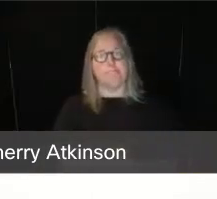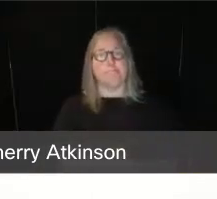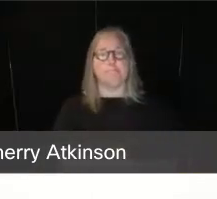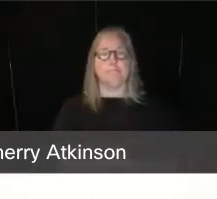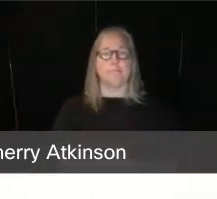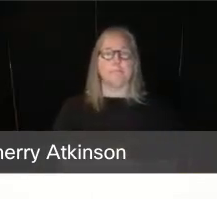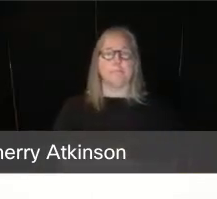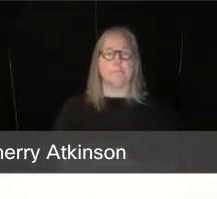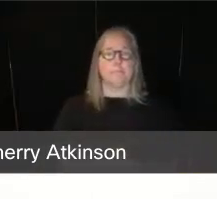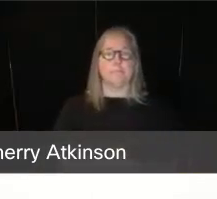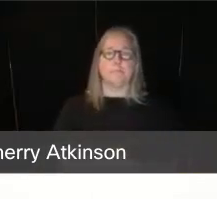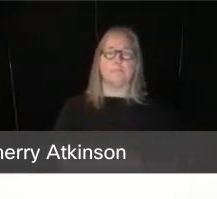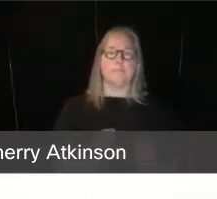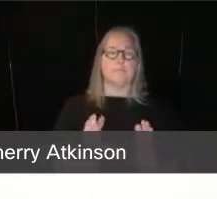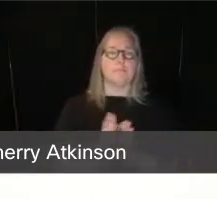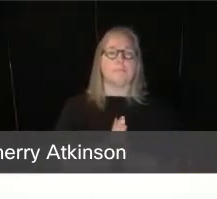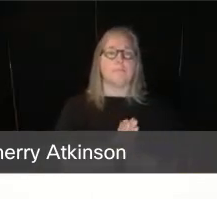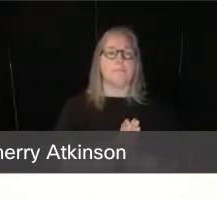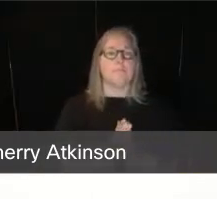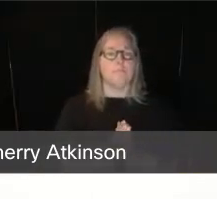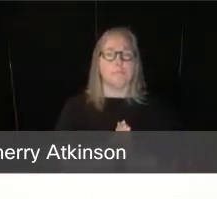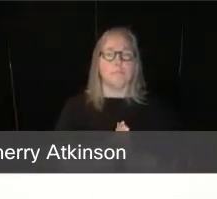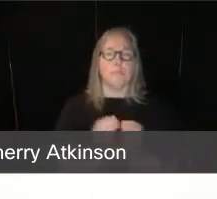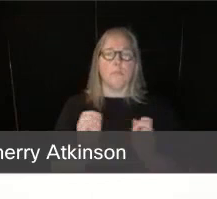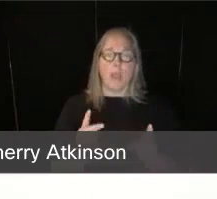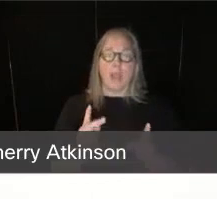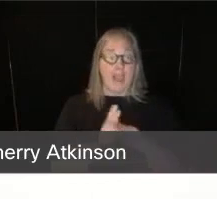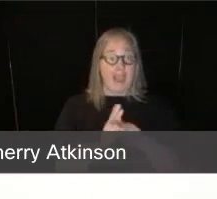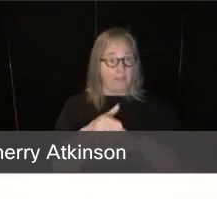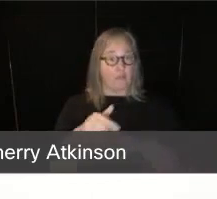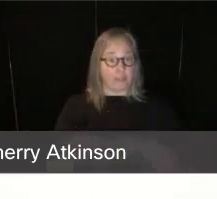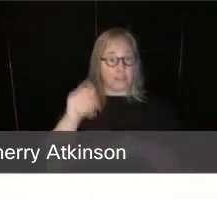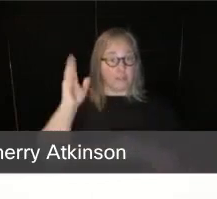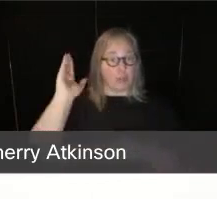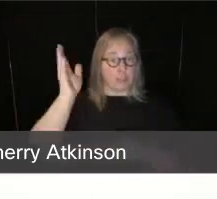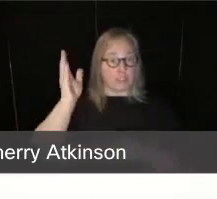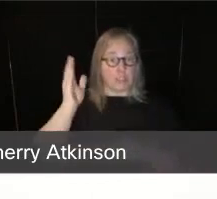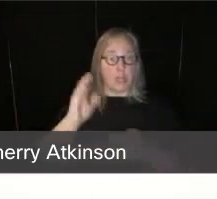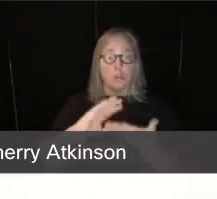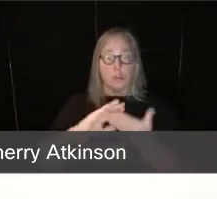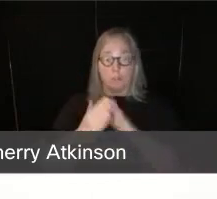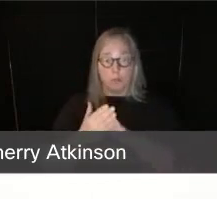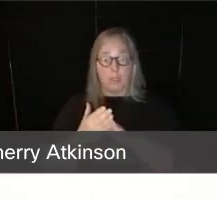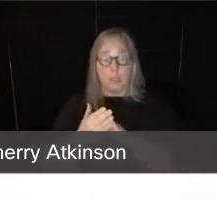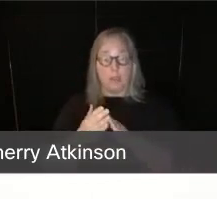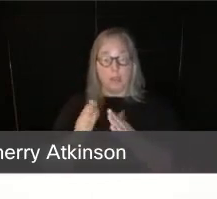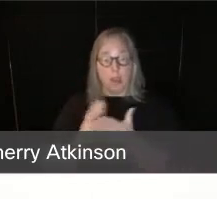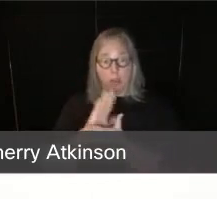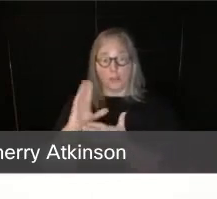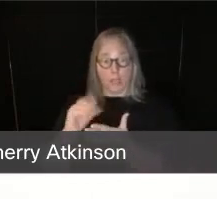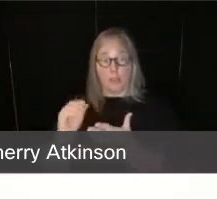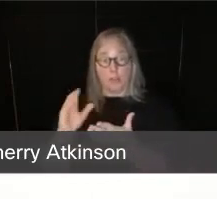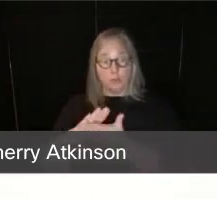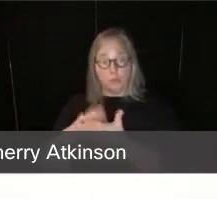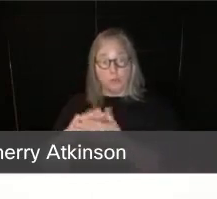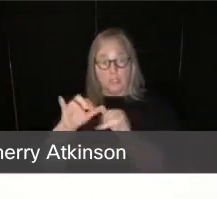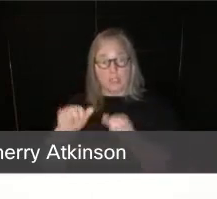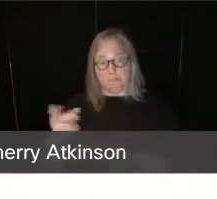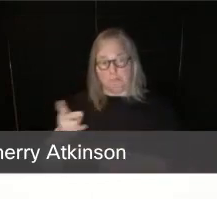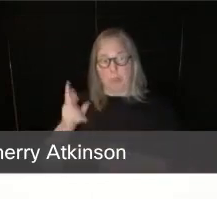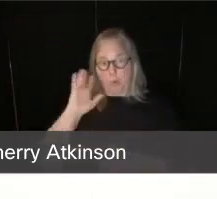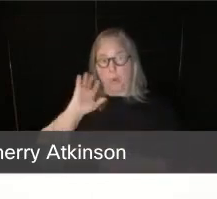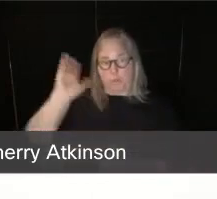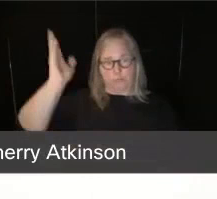All right. After this presentation, the community college and the school system are going to do their presentation.